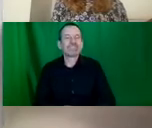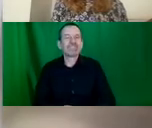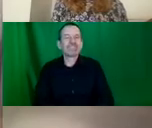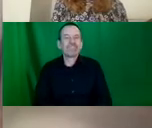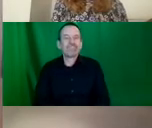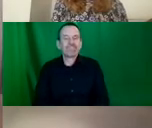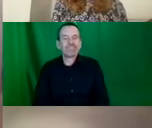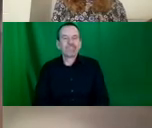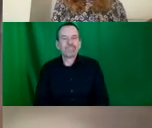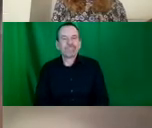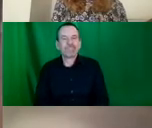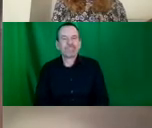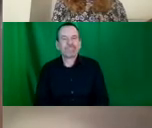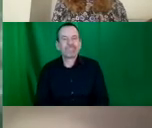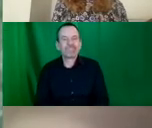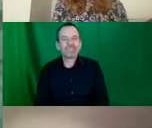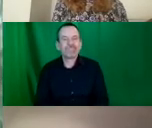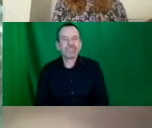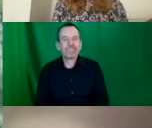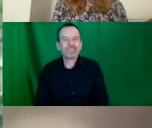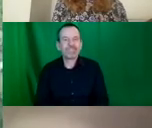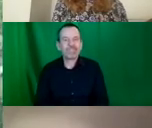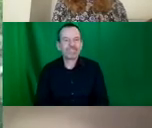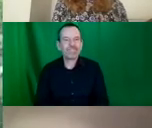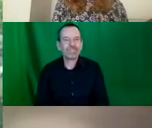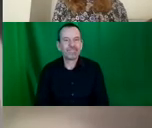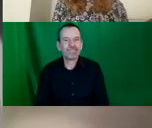Everybody. Acidic books that I own.